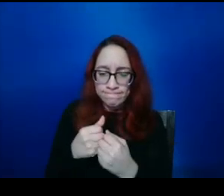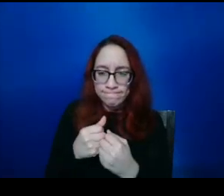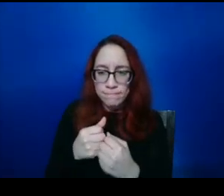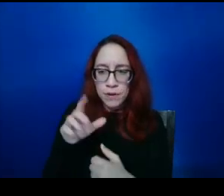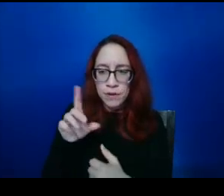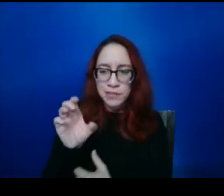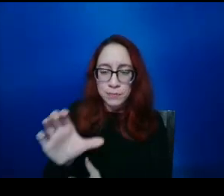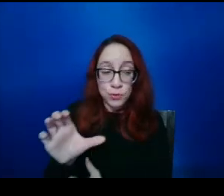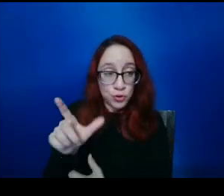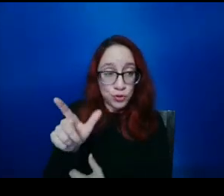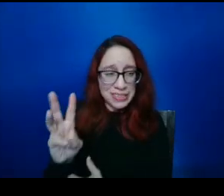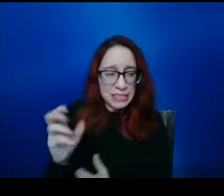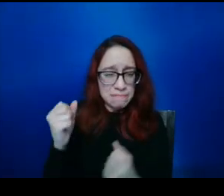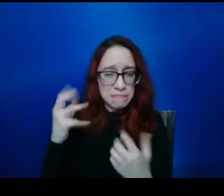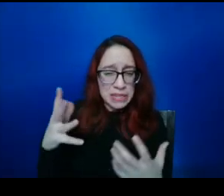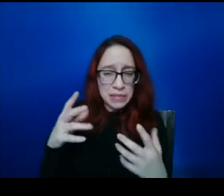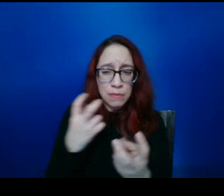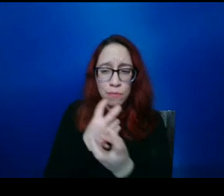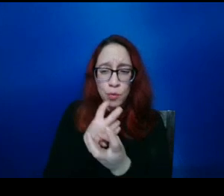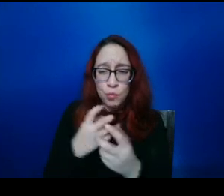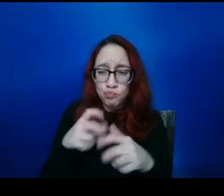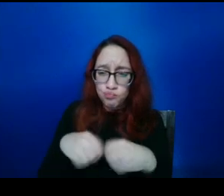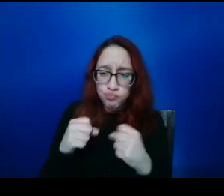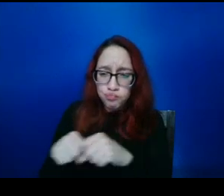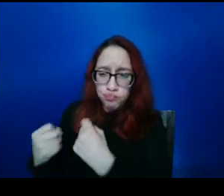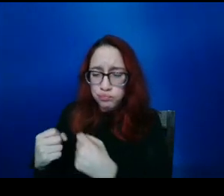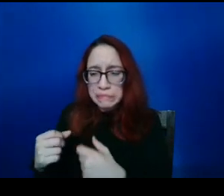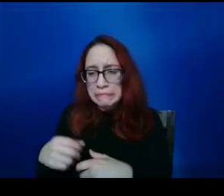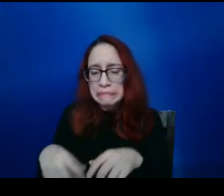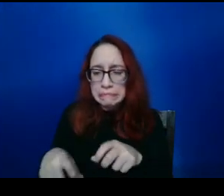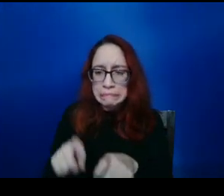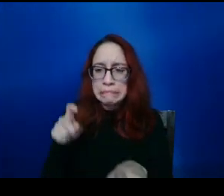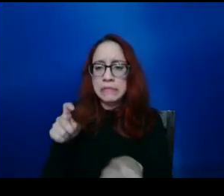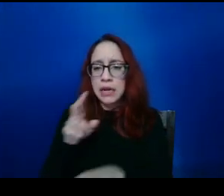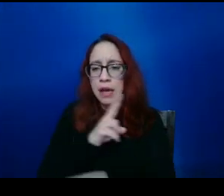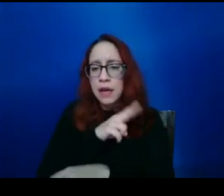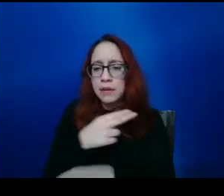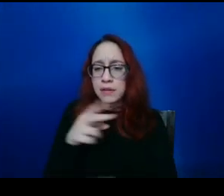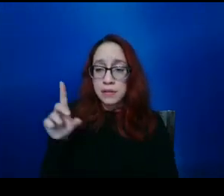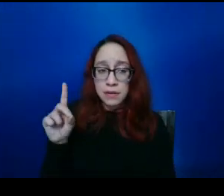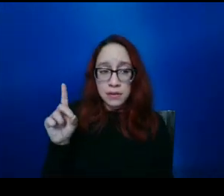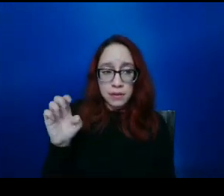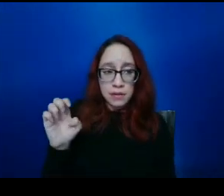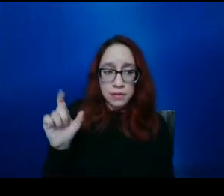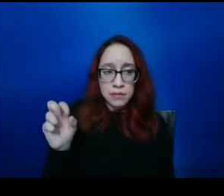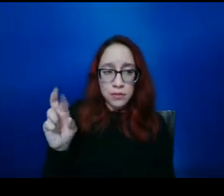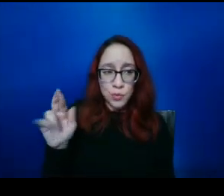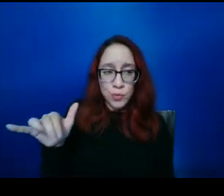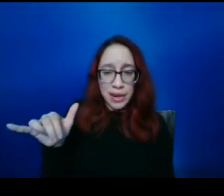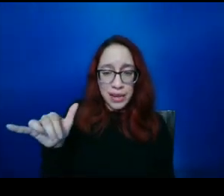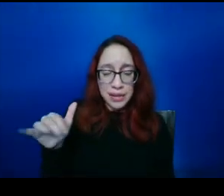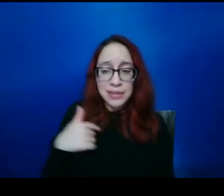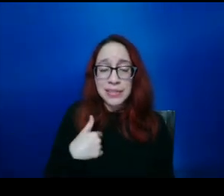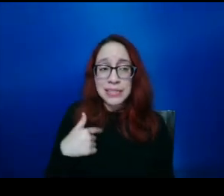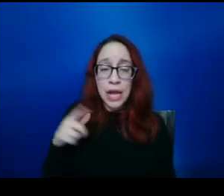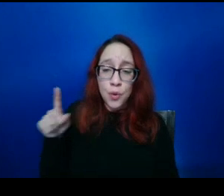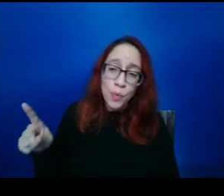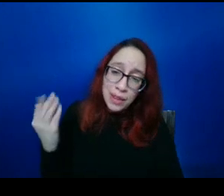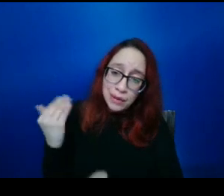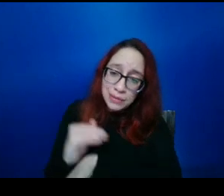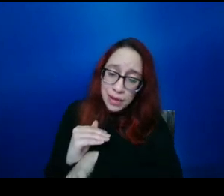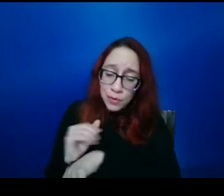many broken bones and is in the hospital at Derry Community. I was down last night with the